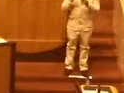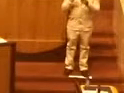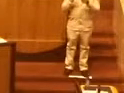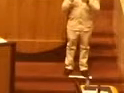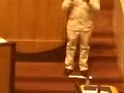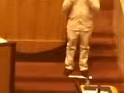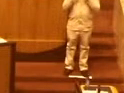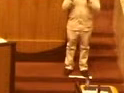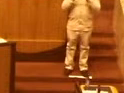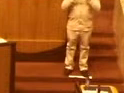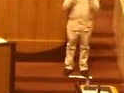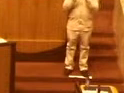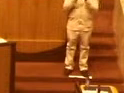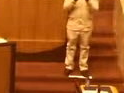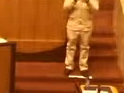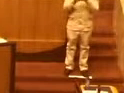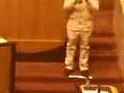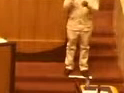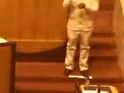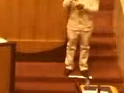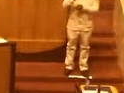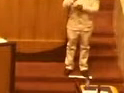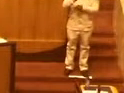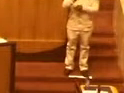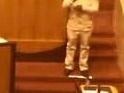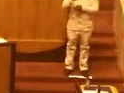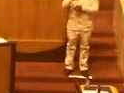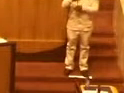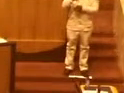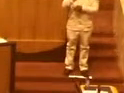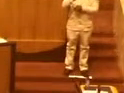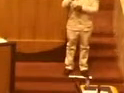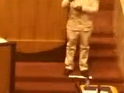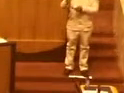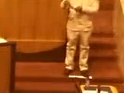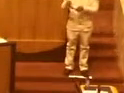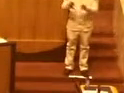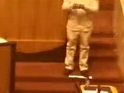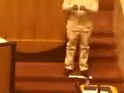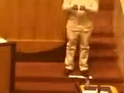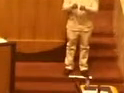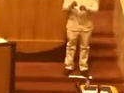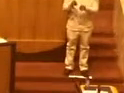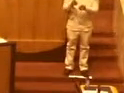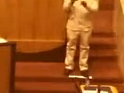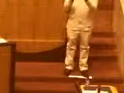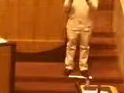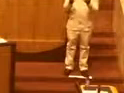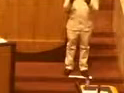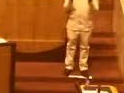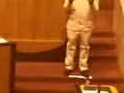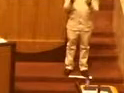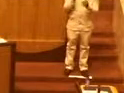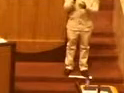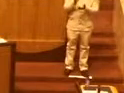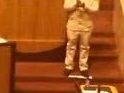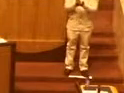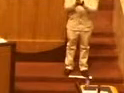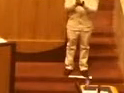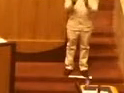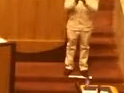the APP and the budget under review in this debate would help department to